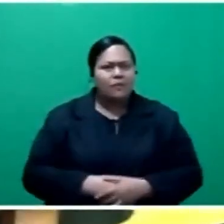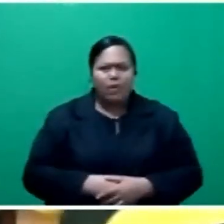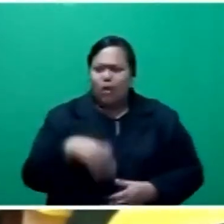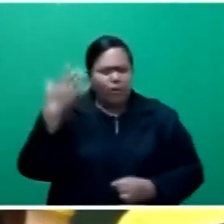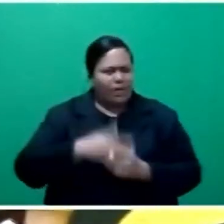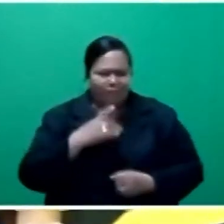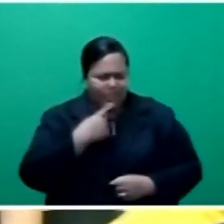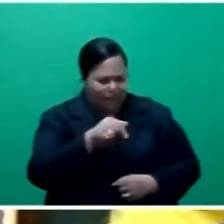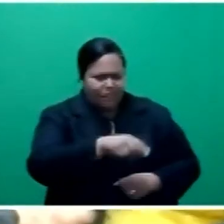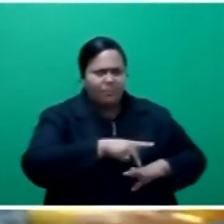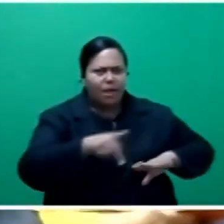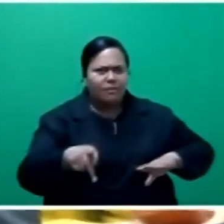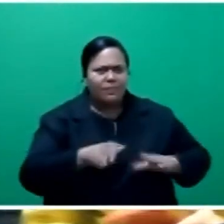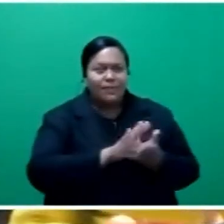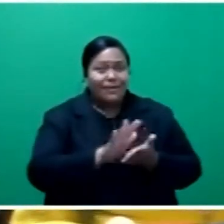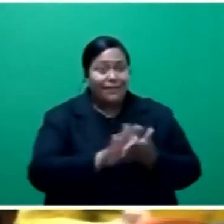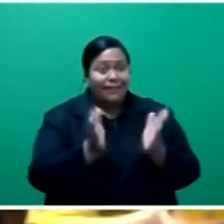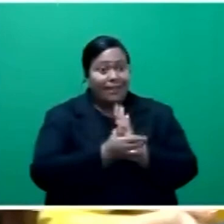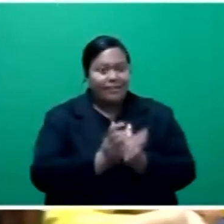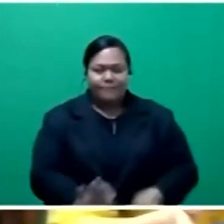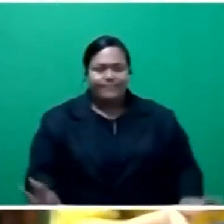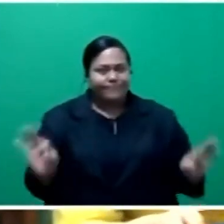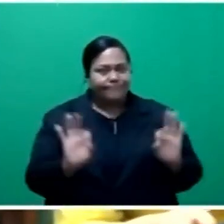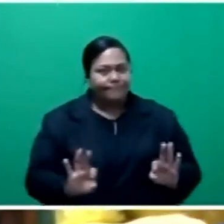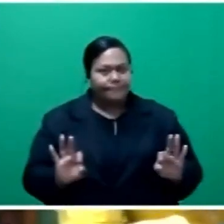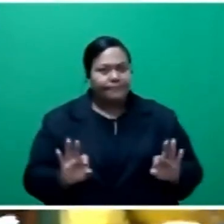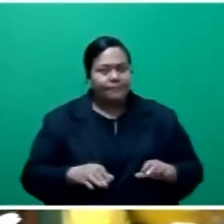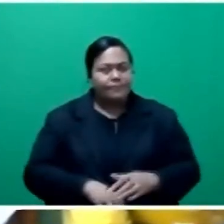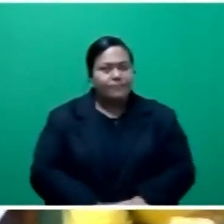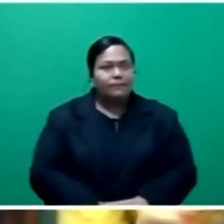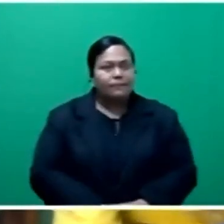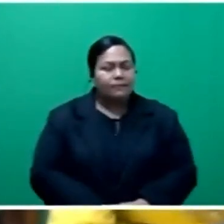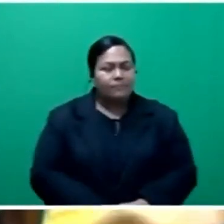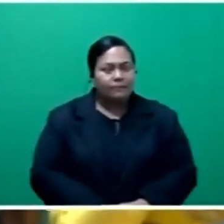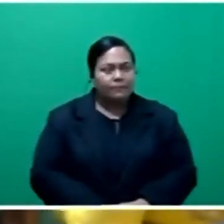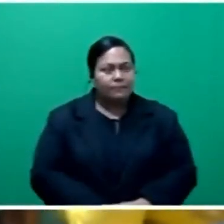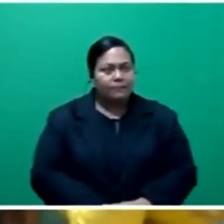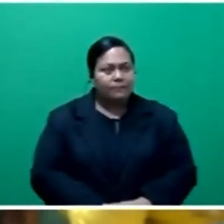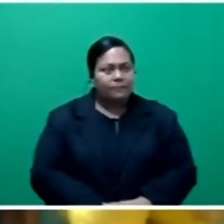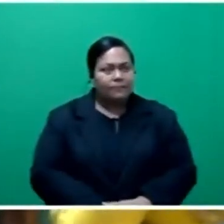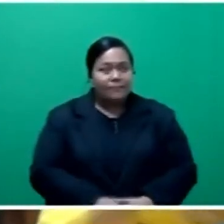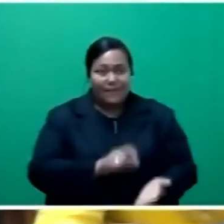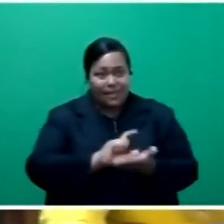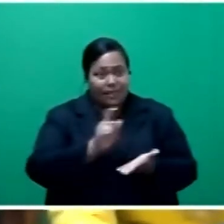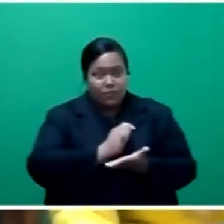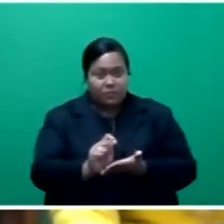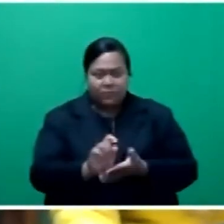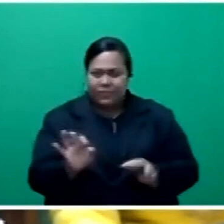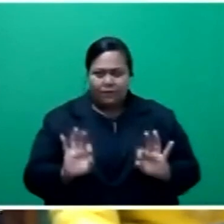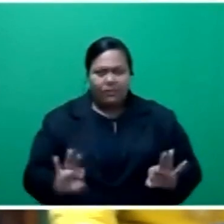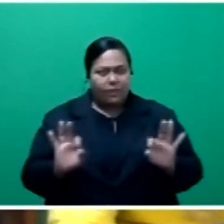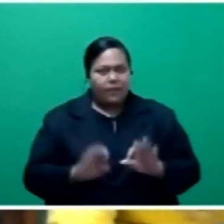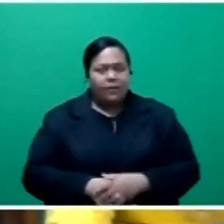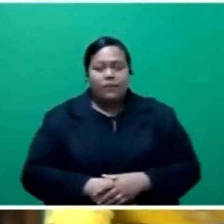coming to Parliament with this clean hands, Mr. Speaker, sir. Mr. Speaker, sir, Ministry of Economy has had to initiate discussions on this